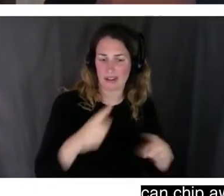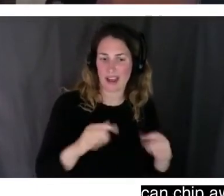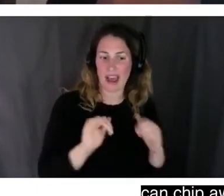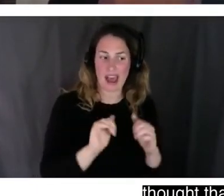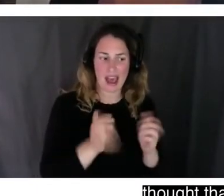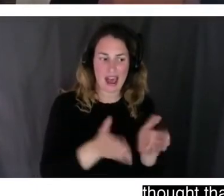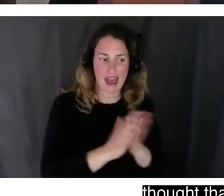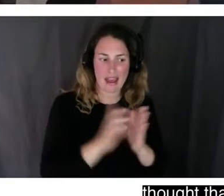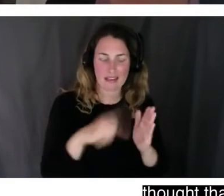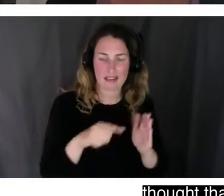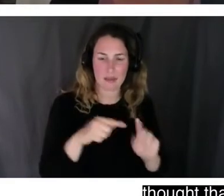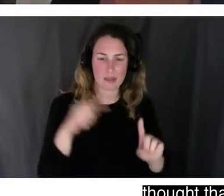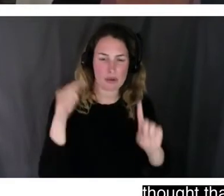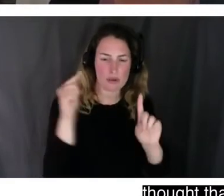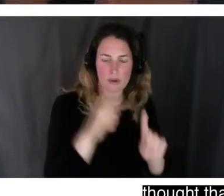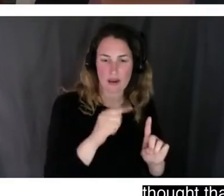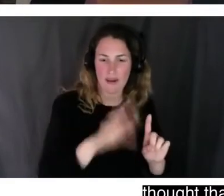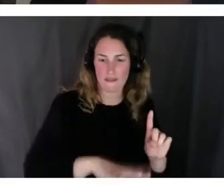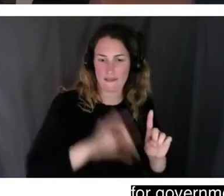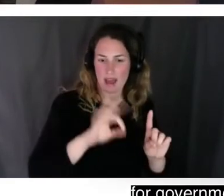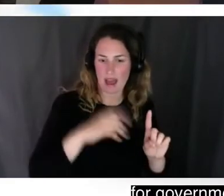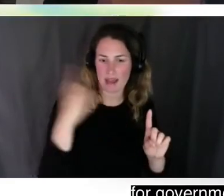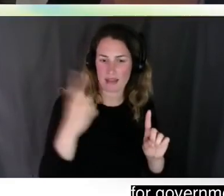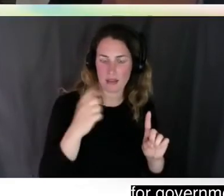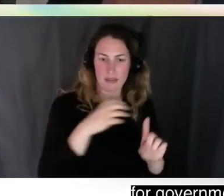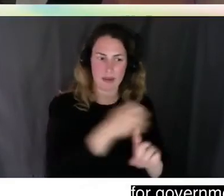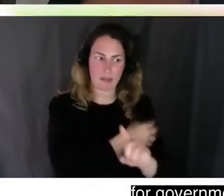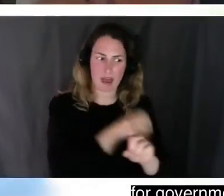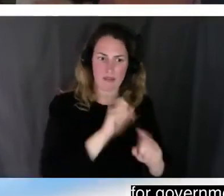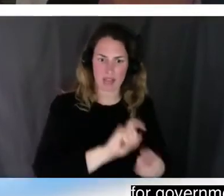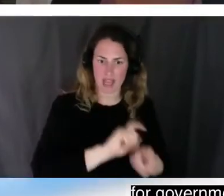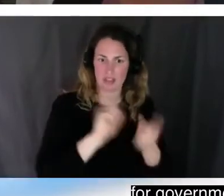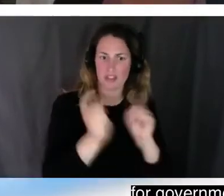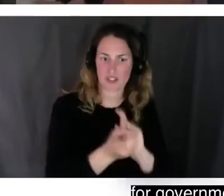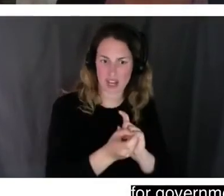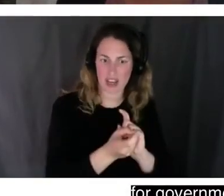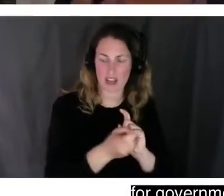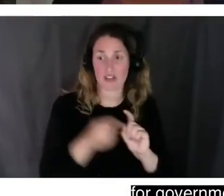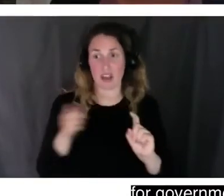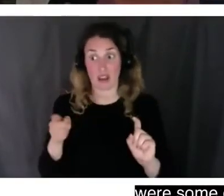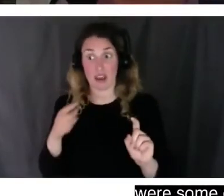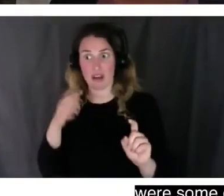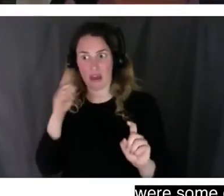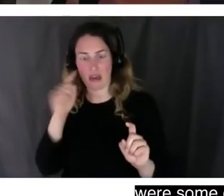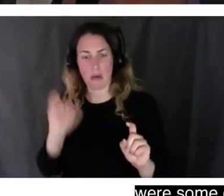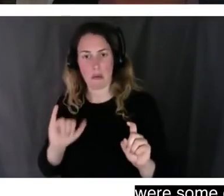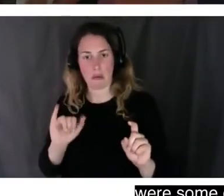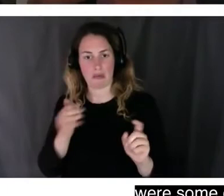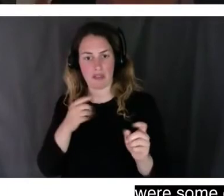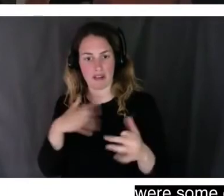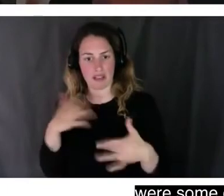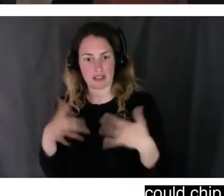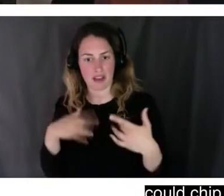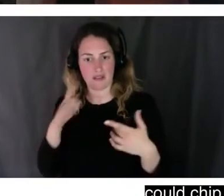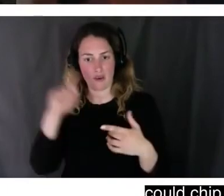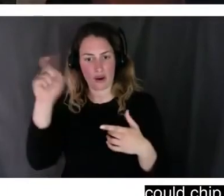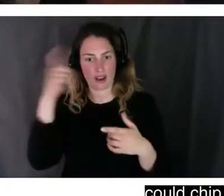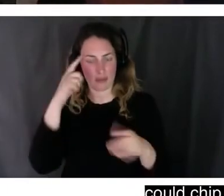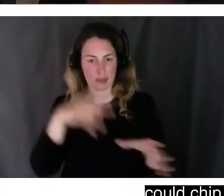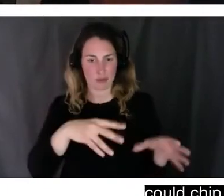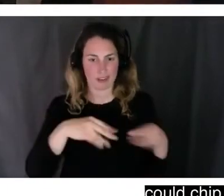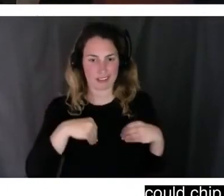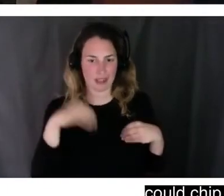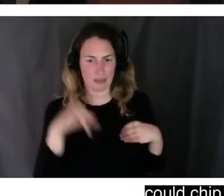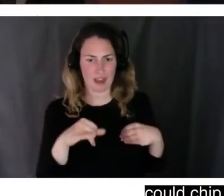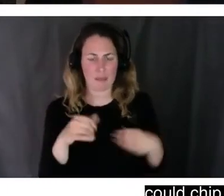difference. Mm-hmm. And I thought that was actually pretty innovative for government to go that route. What for you were some of the directives that you felt you could chip